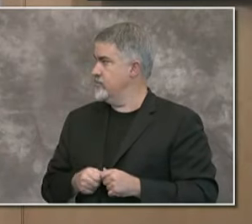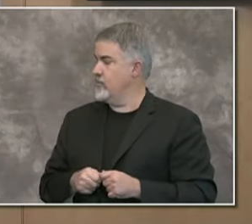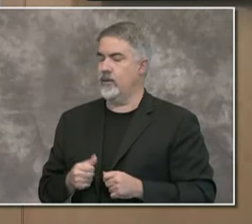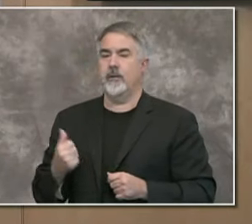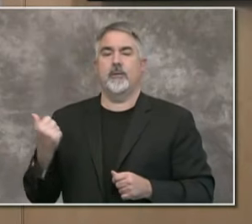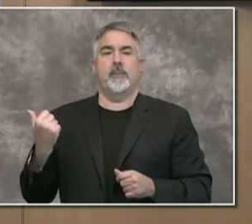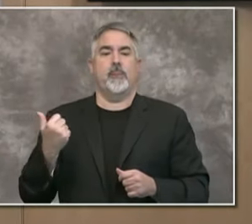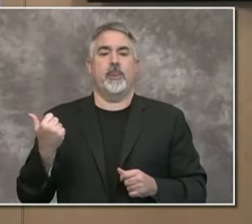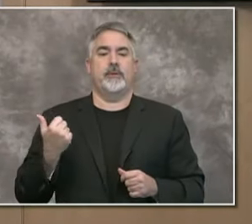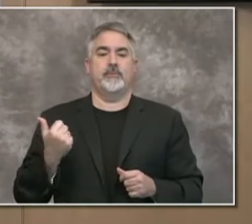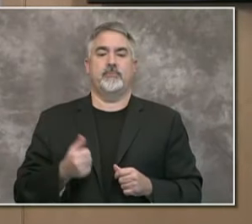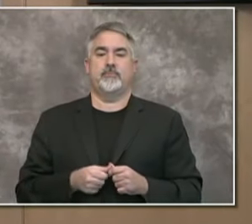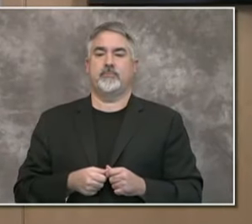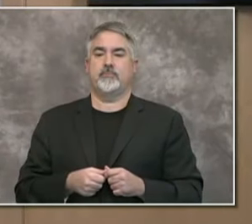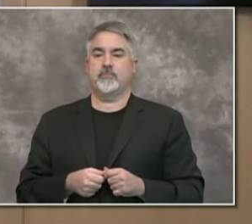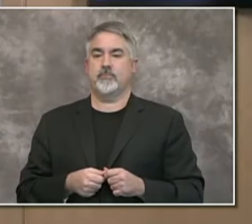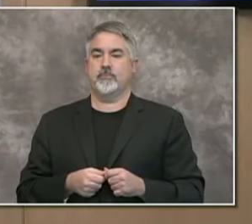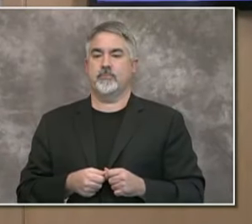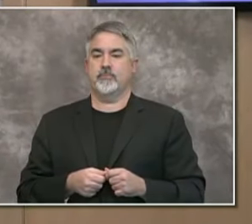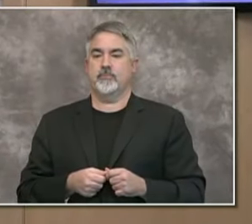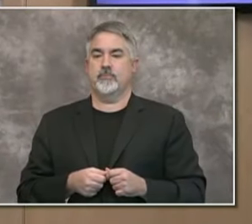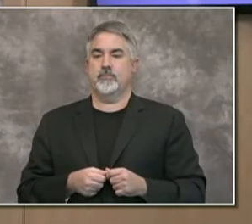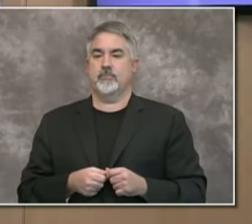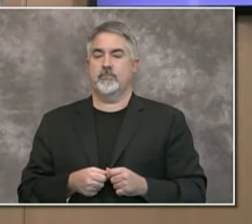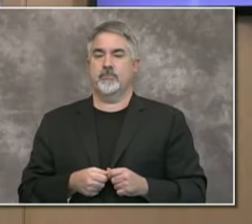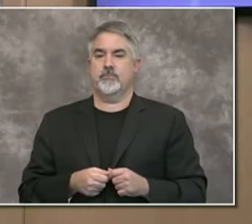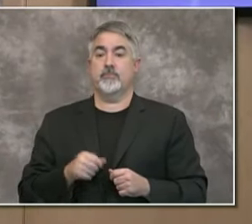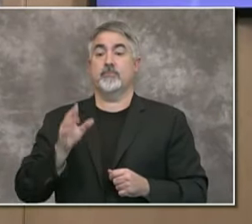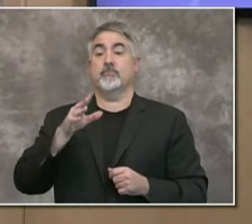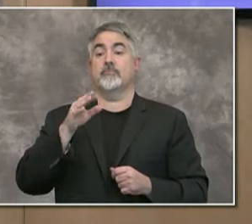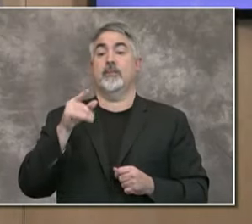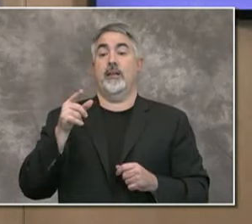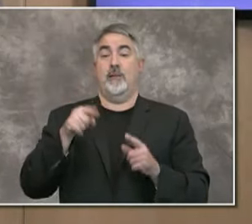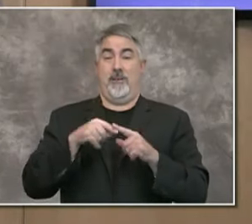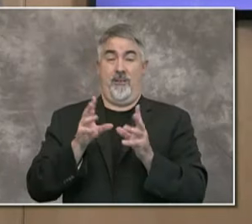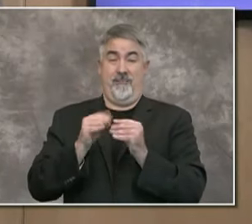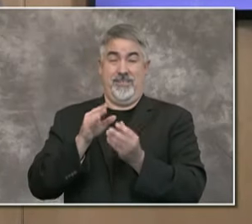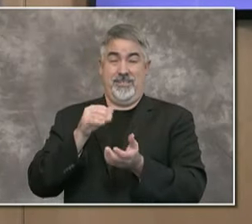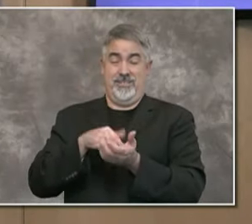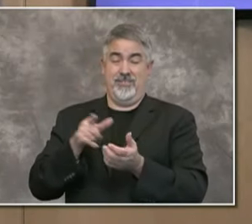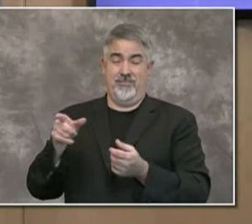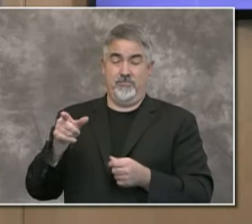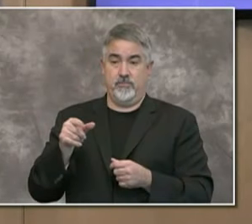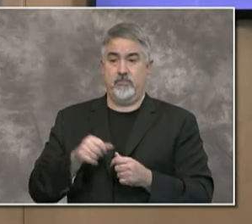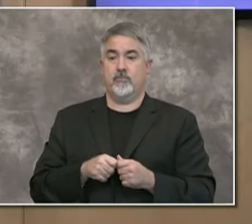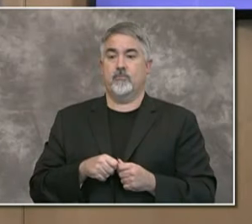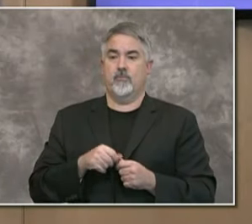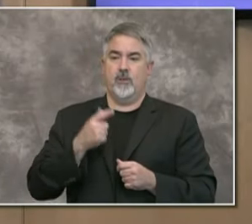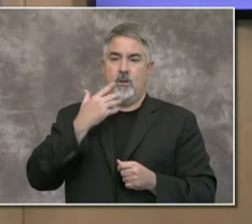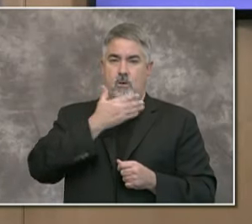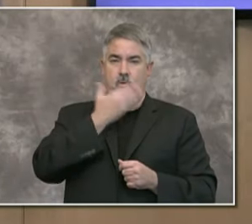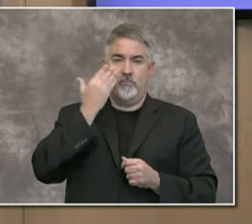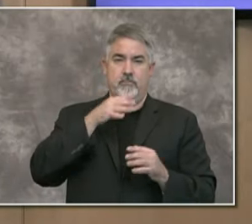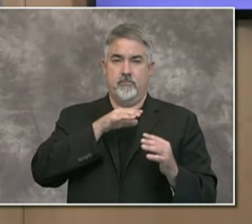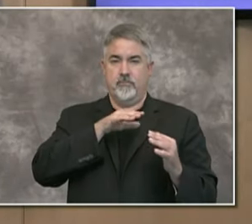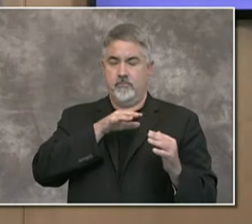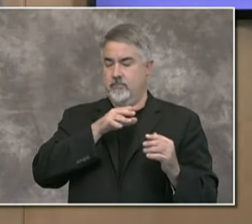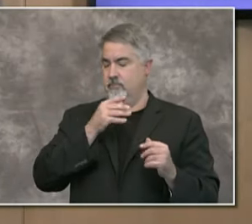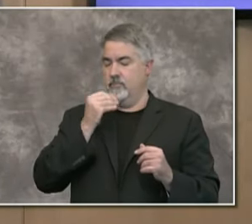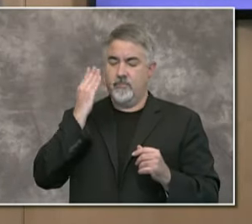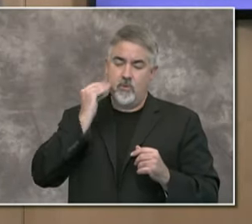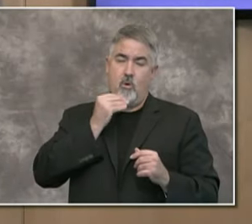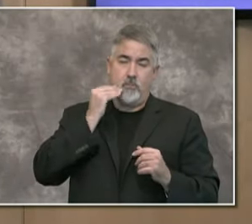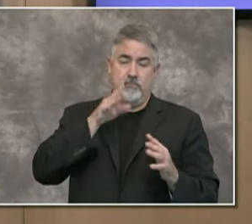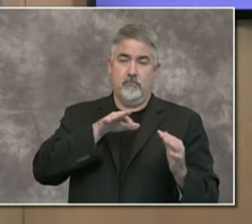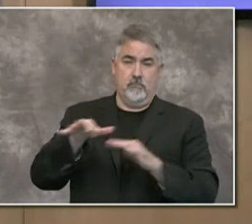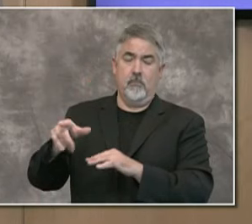Thank you. Okay, so on the convention center, we have public health nurses who are on site. They are